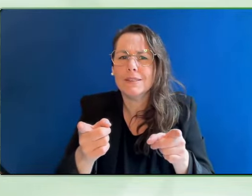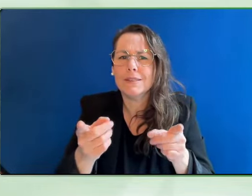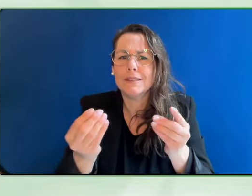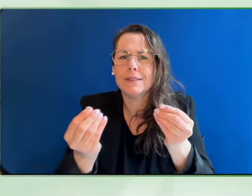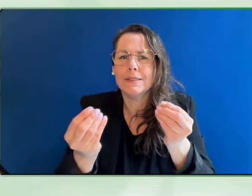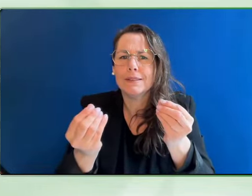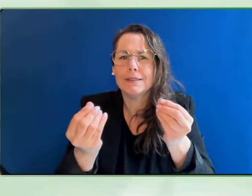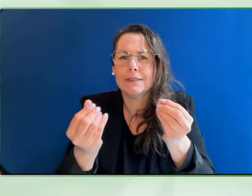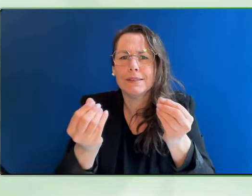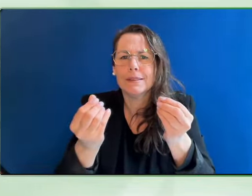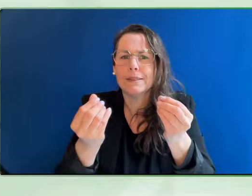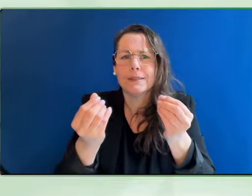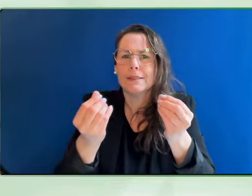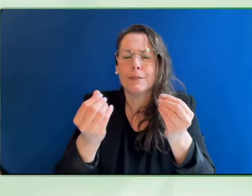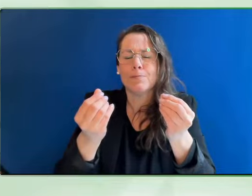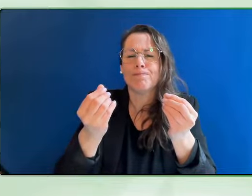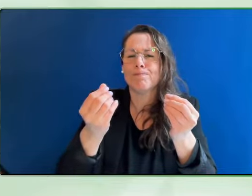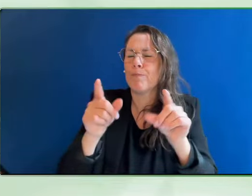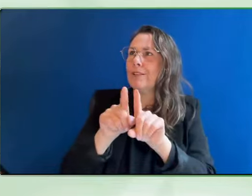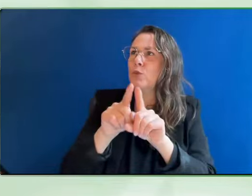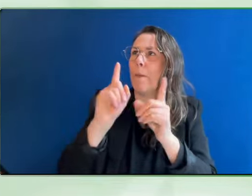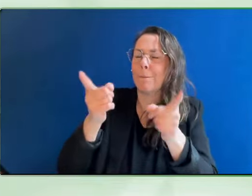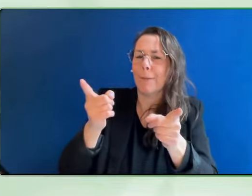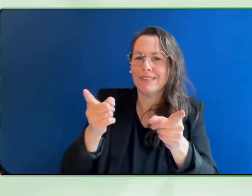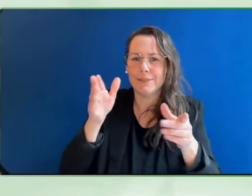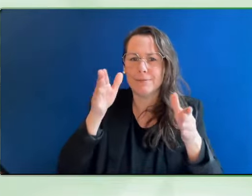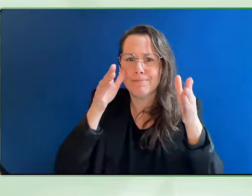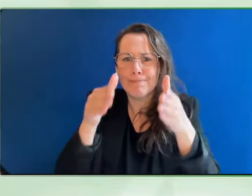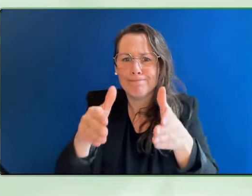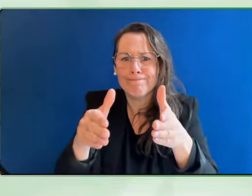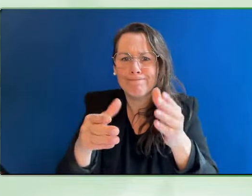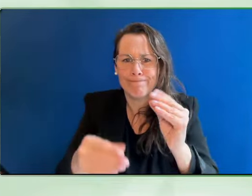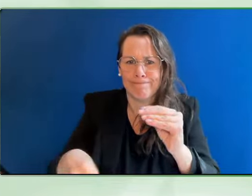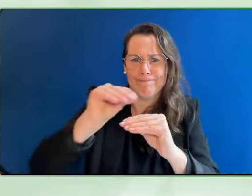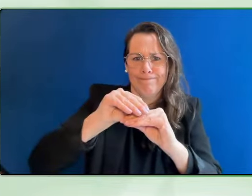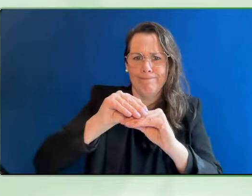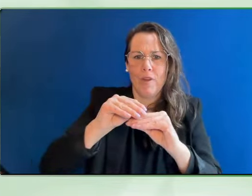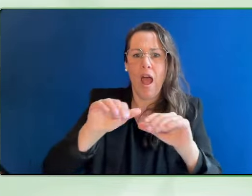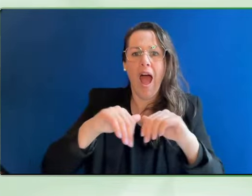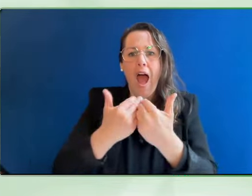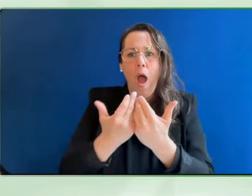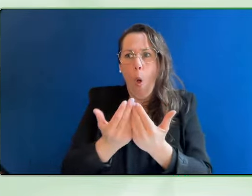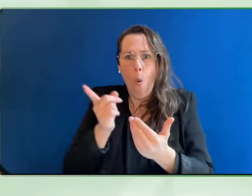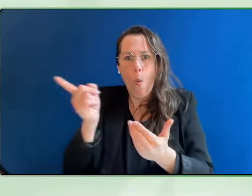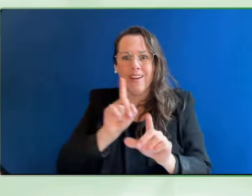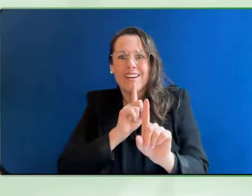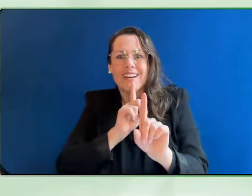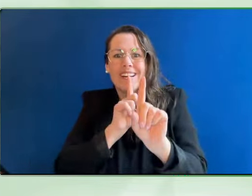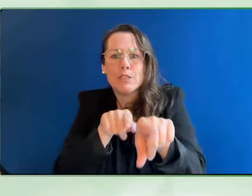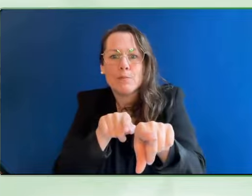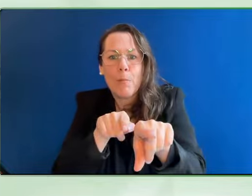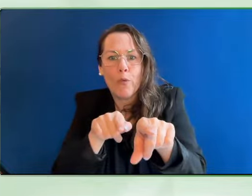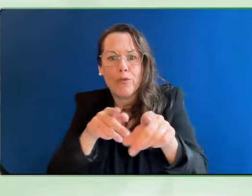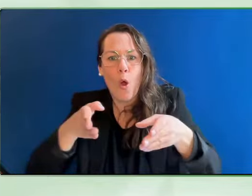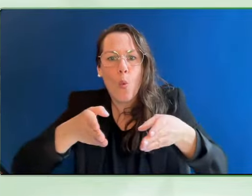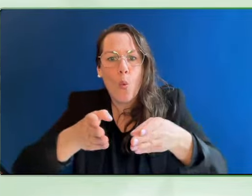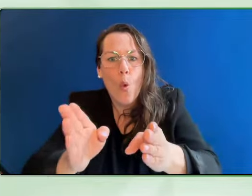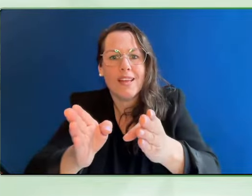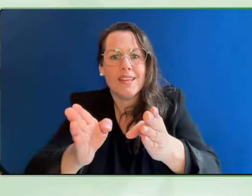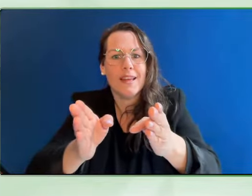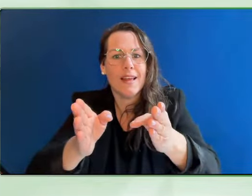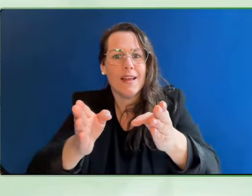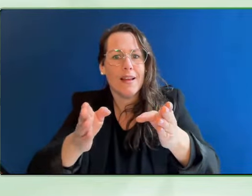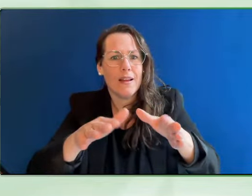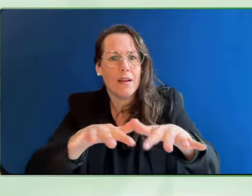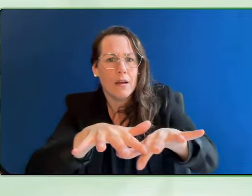or just have art in someone's life, that just also in an educational way and also on